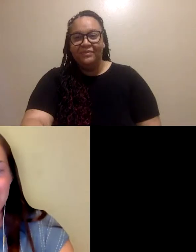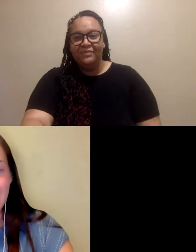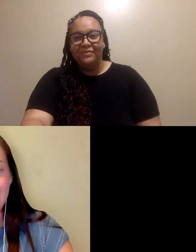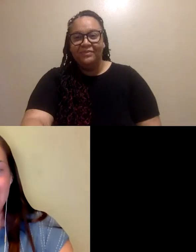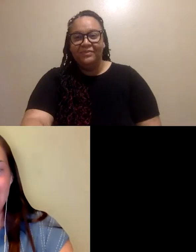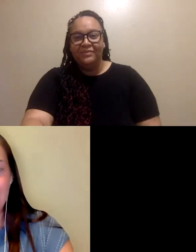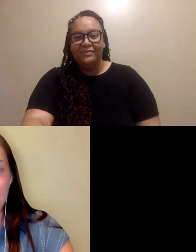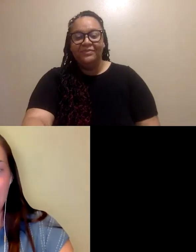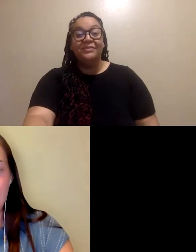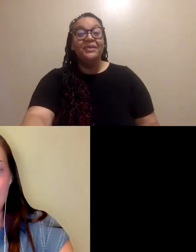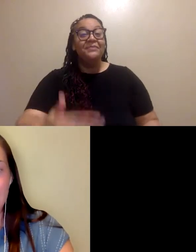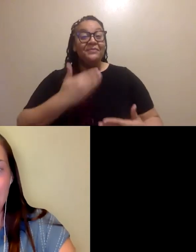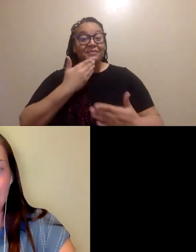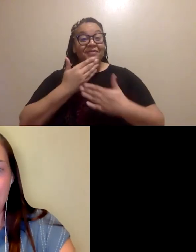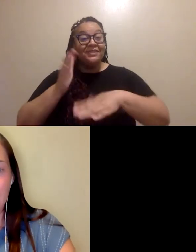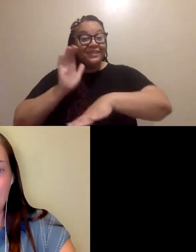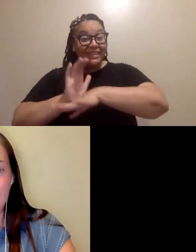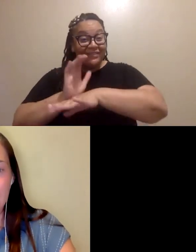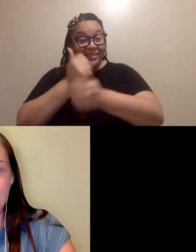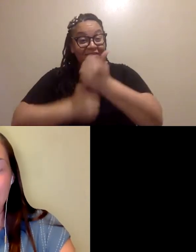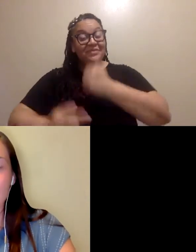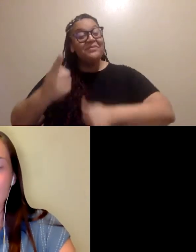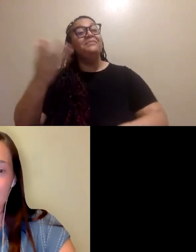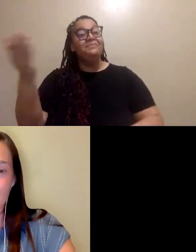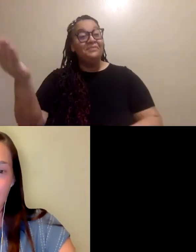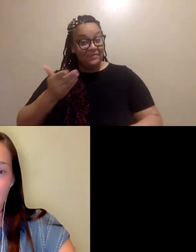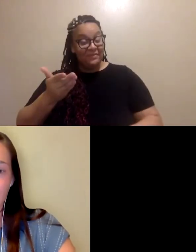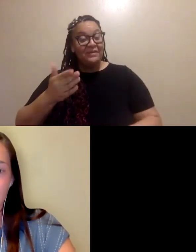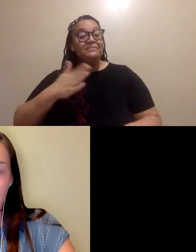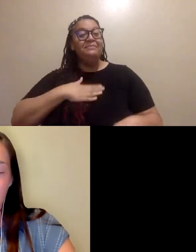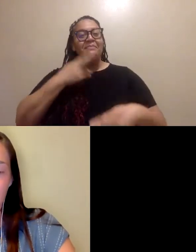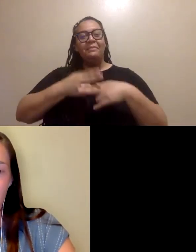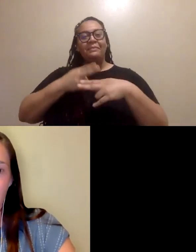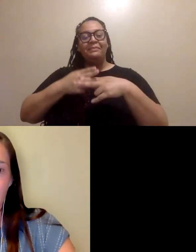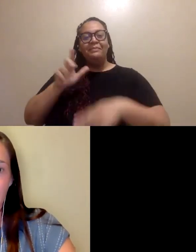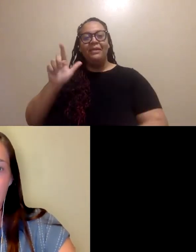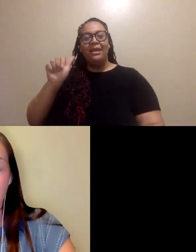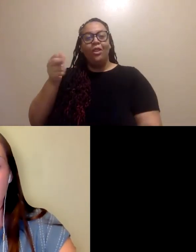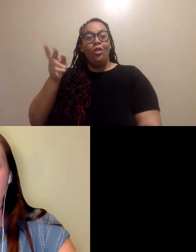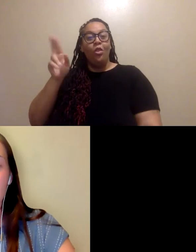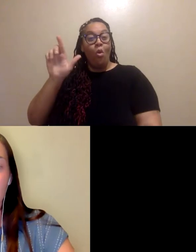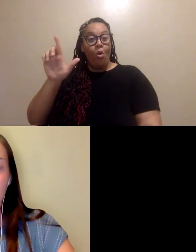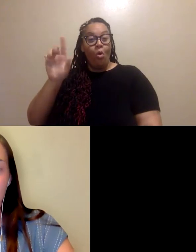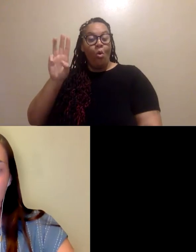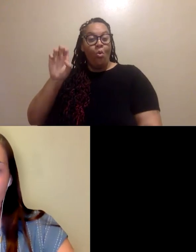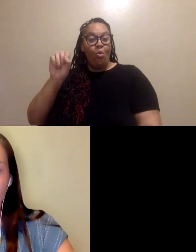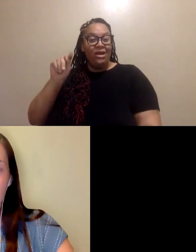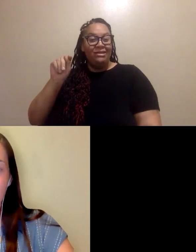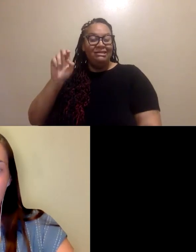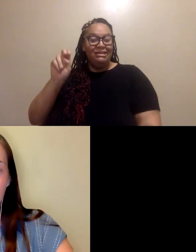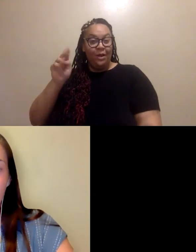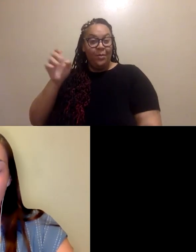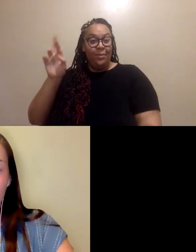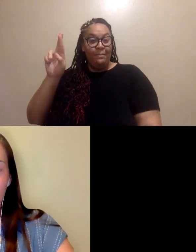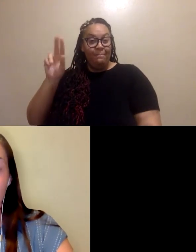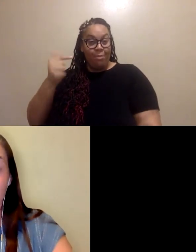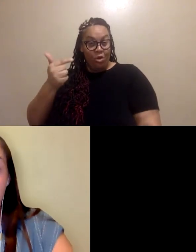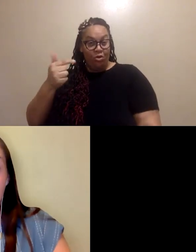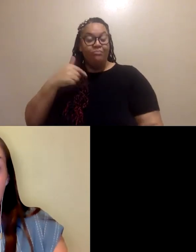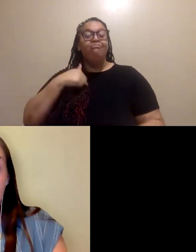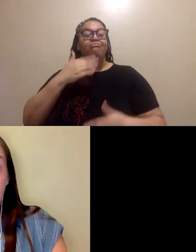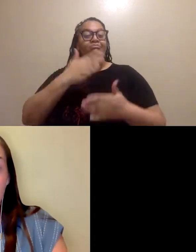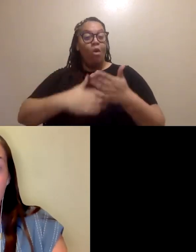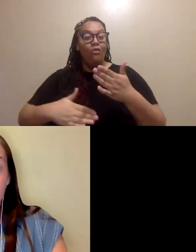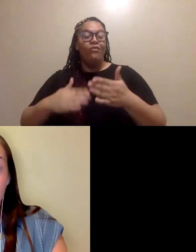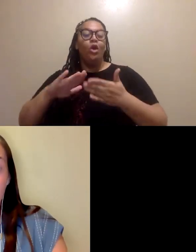Good evening, everyone, and welcome. My name is Laurel Westendorf. I'm part of the community relations team at the Deschutes